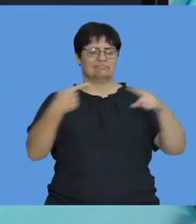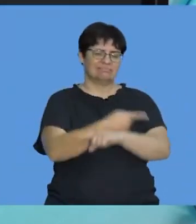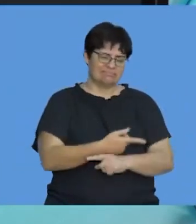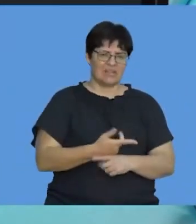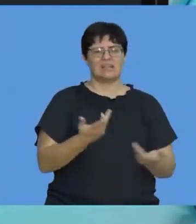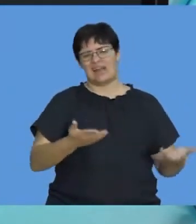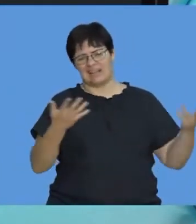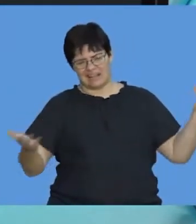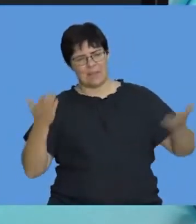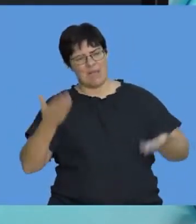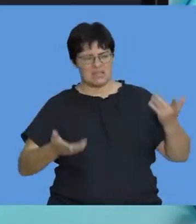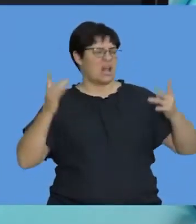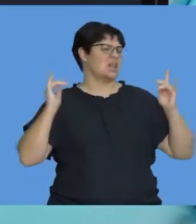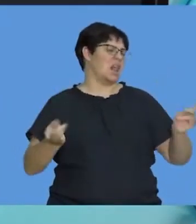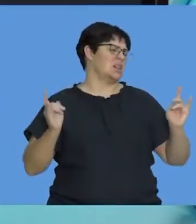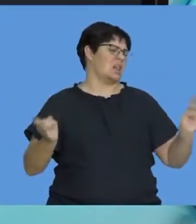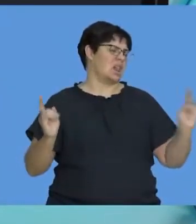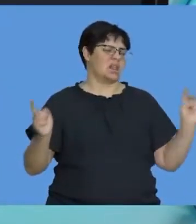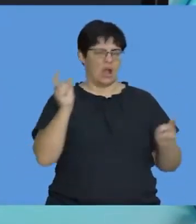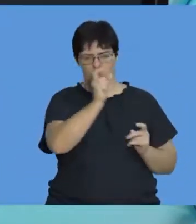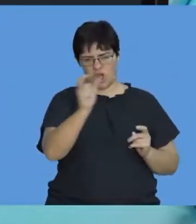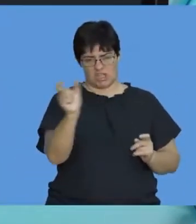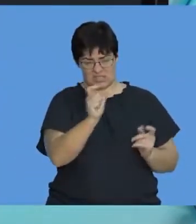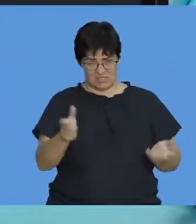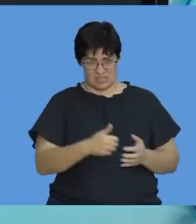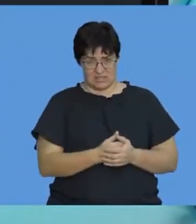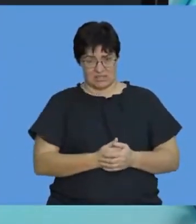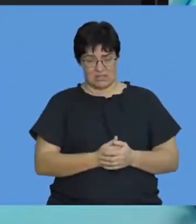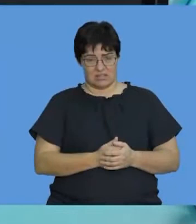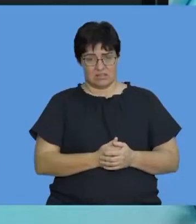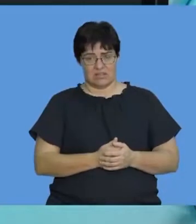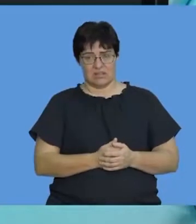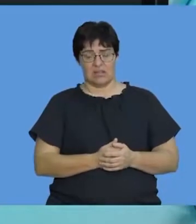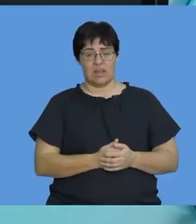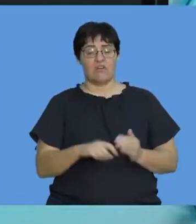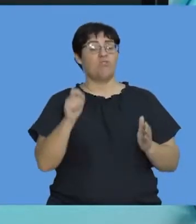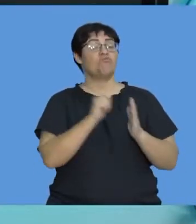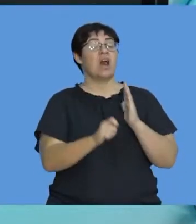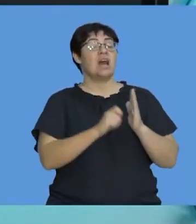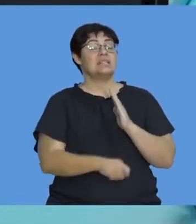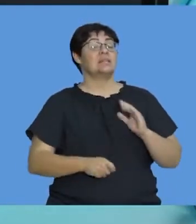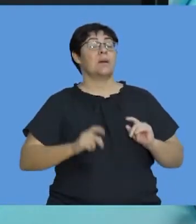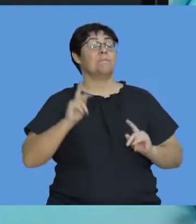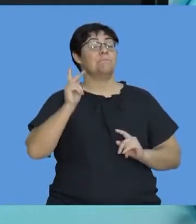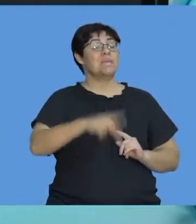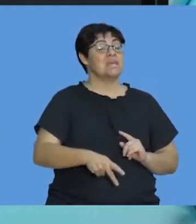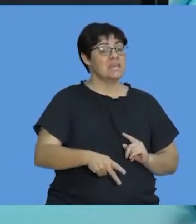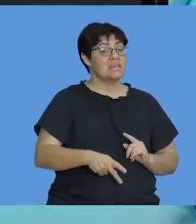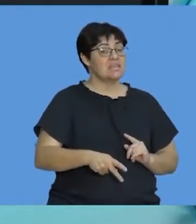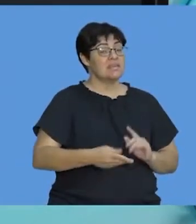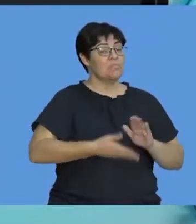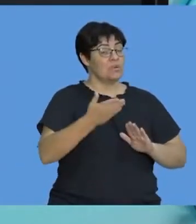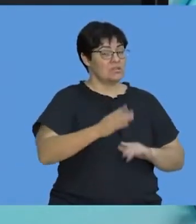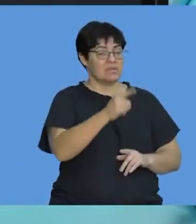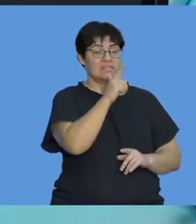proportional to mass. Yes, long. Lots of words. If I write it in terms of momentum,